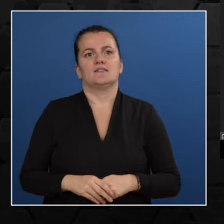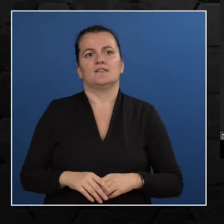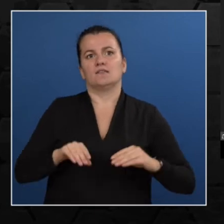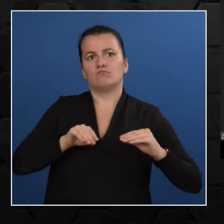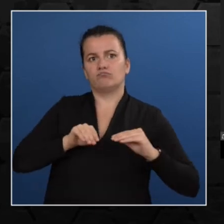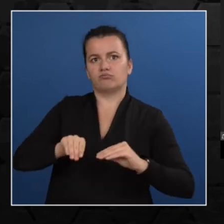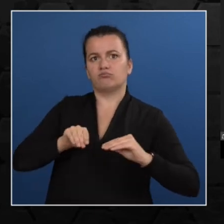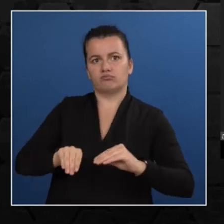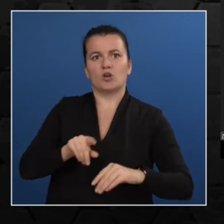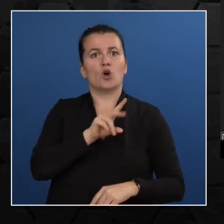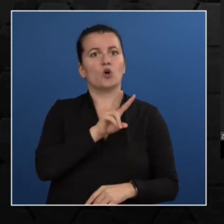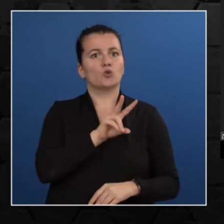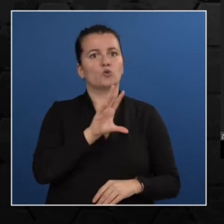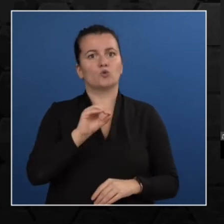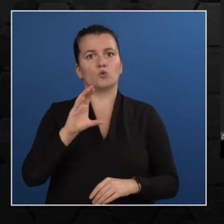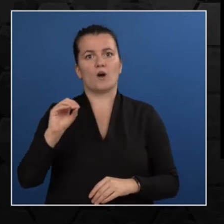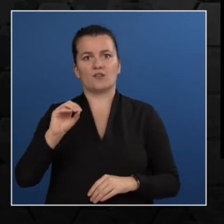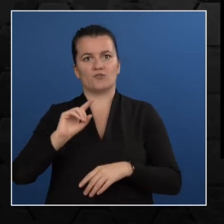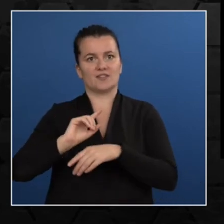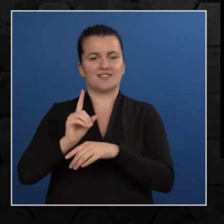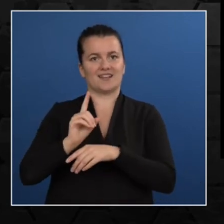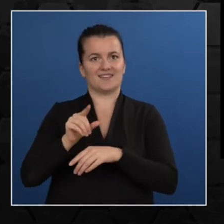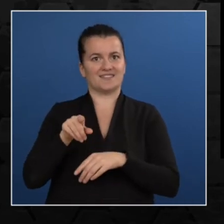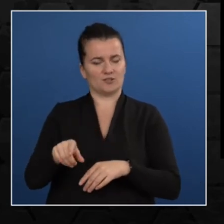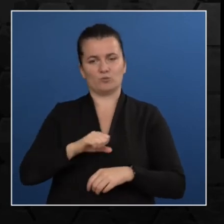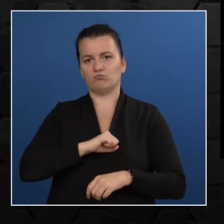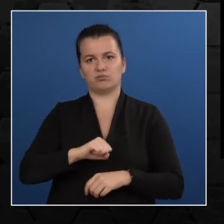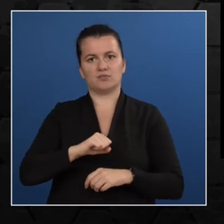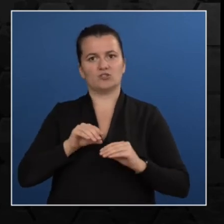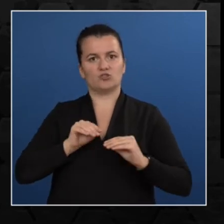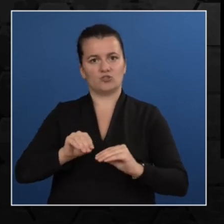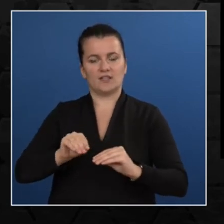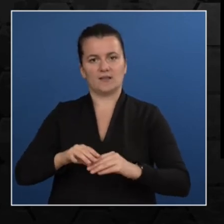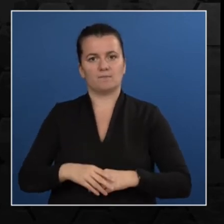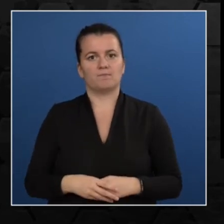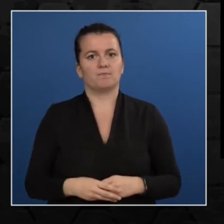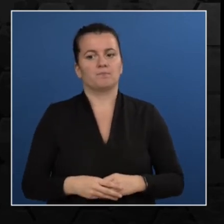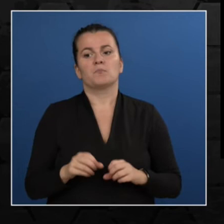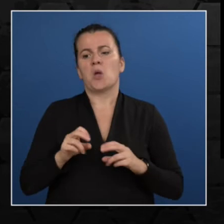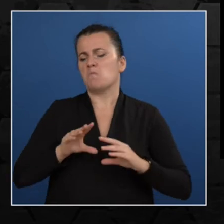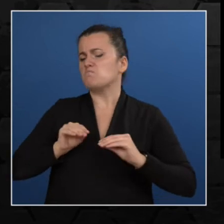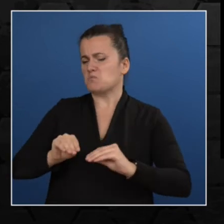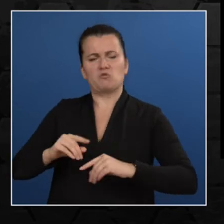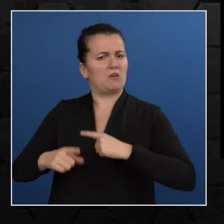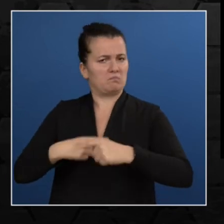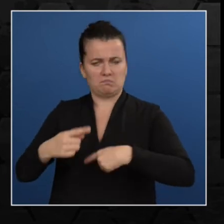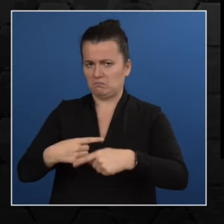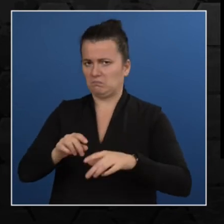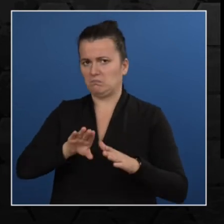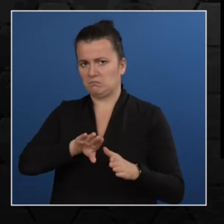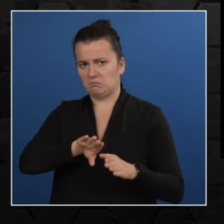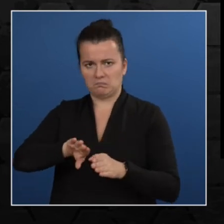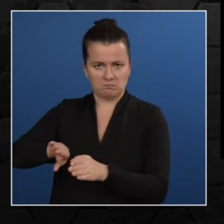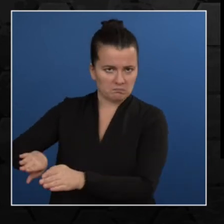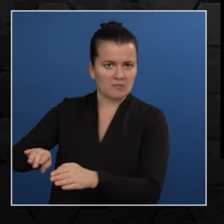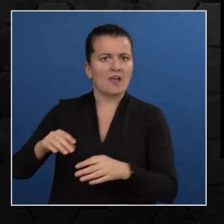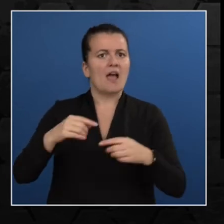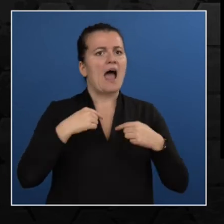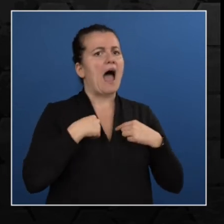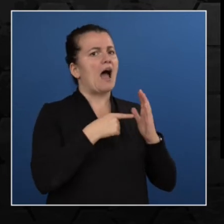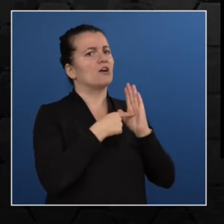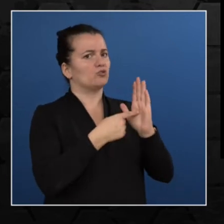seconds. So now whilst it's training, I'm gonna go over to the command line interface to show you how to get started there as well.